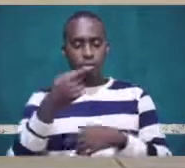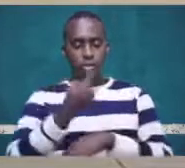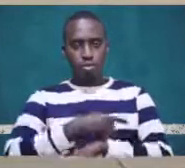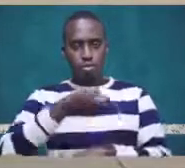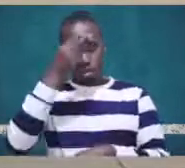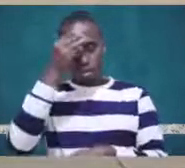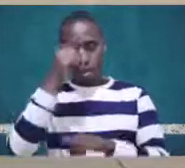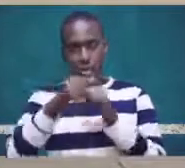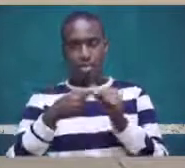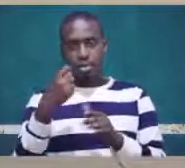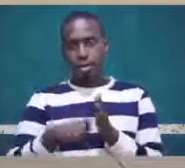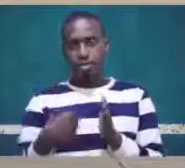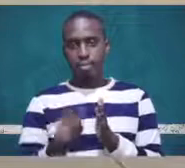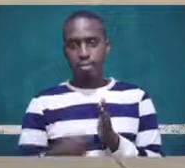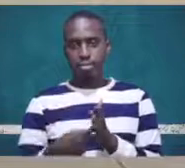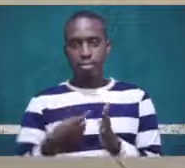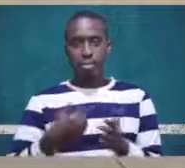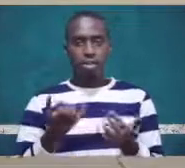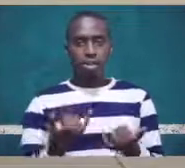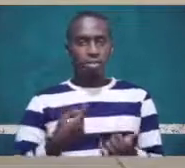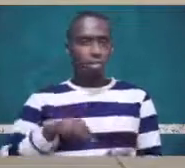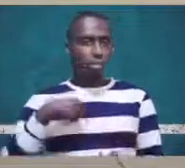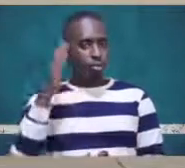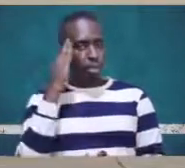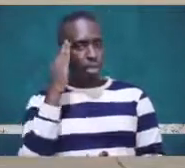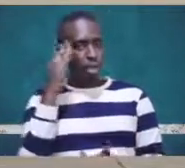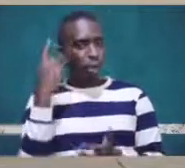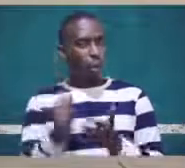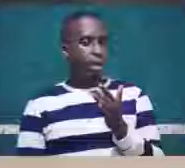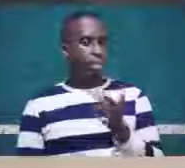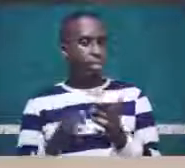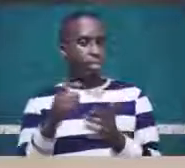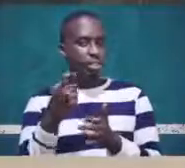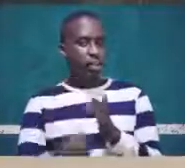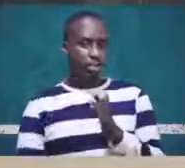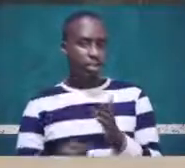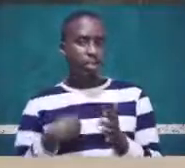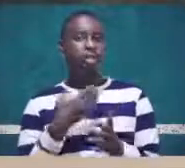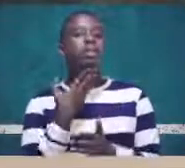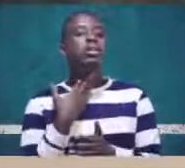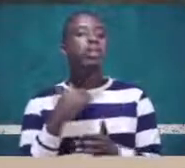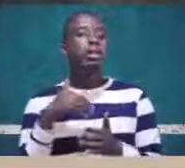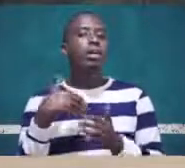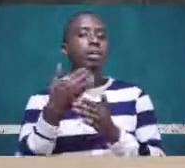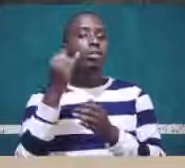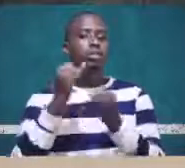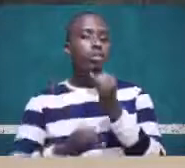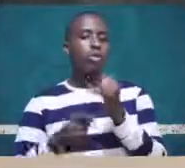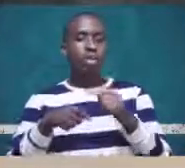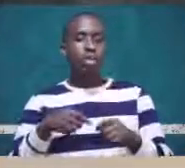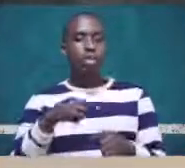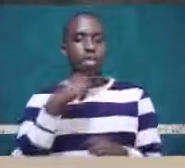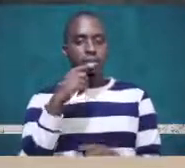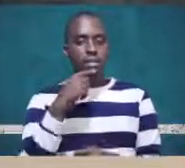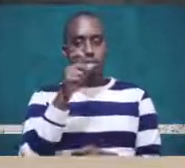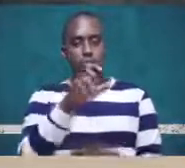And I think we will know what is tax. I want, of course, by the end of this lesson, each one